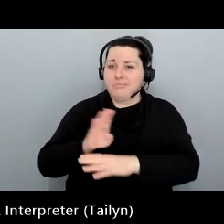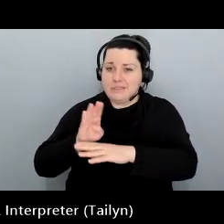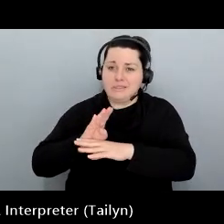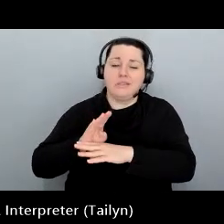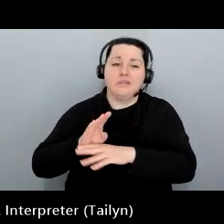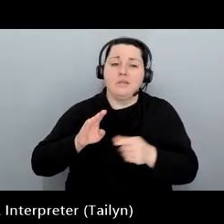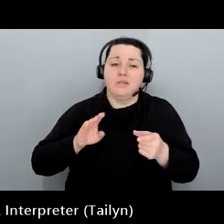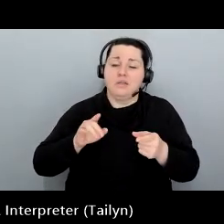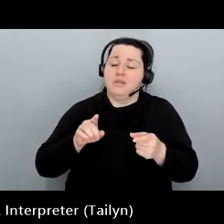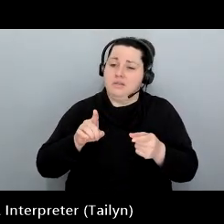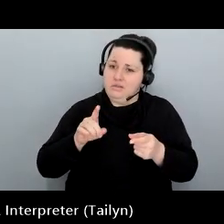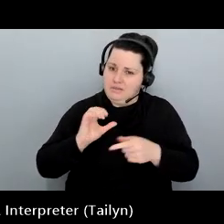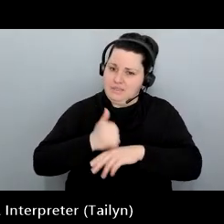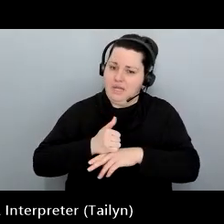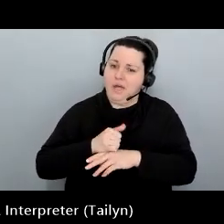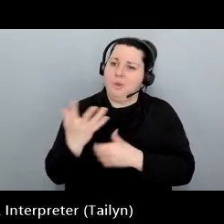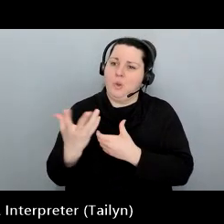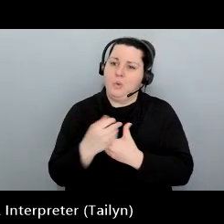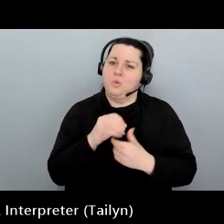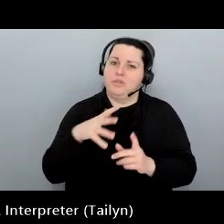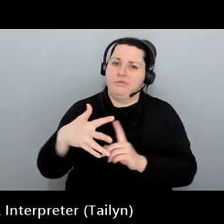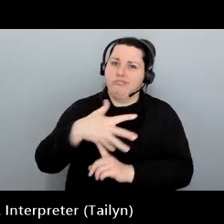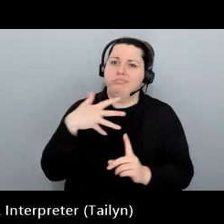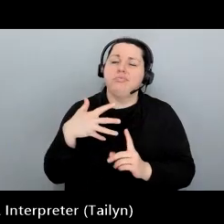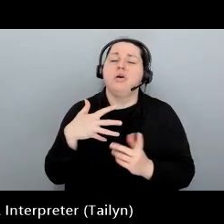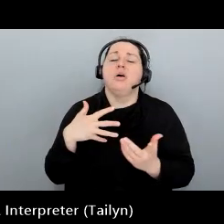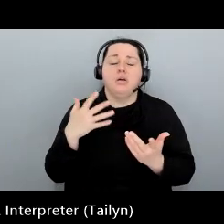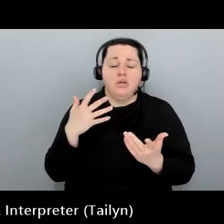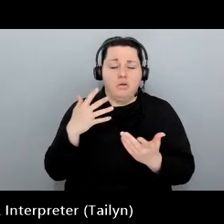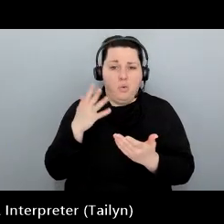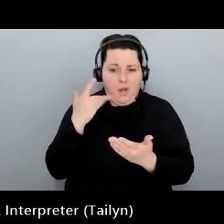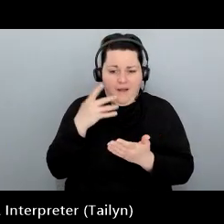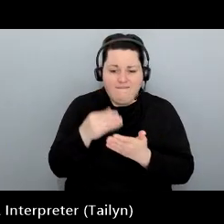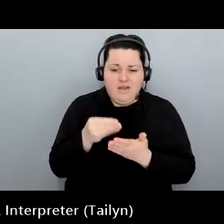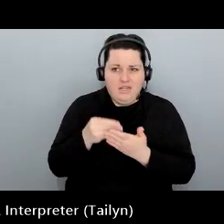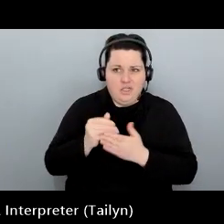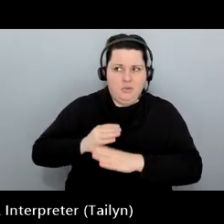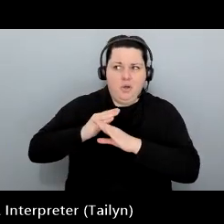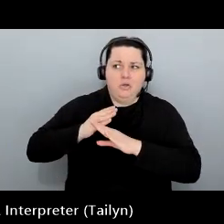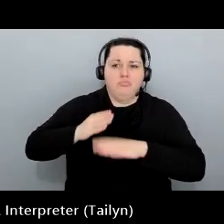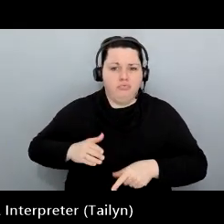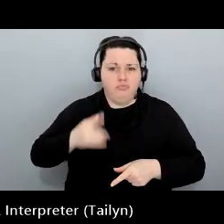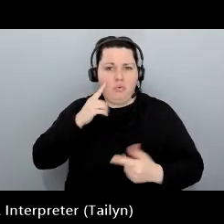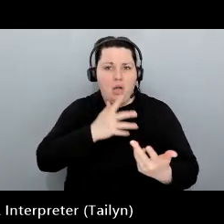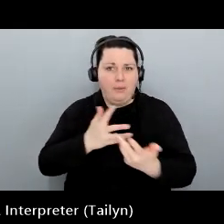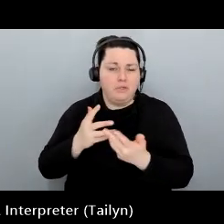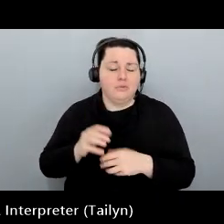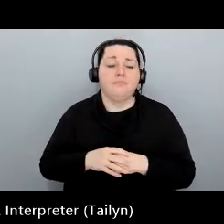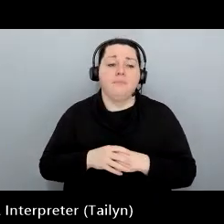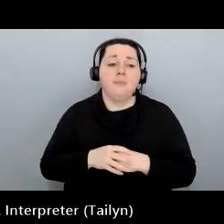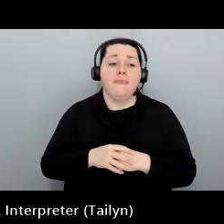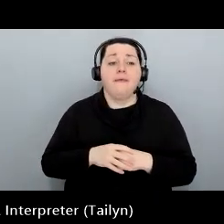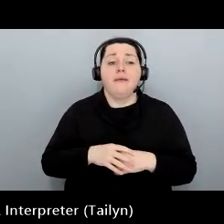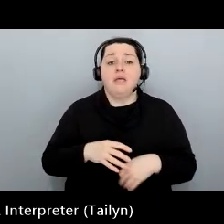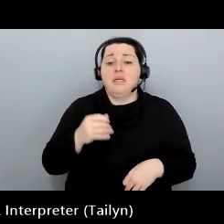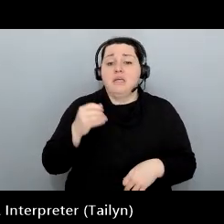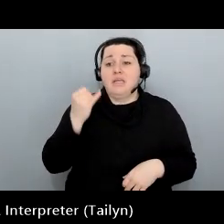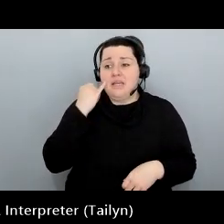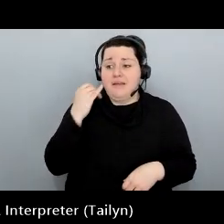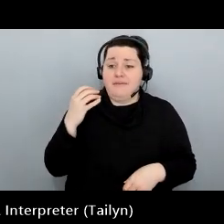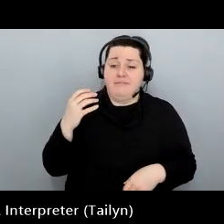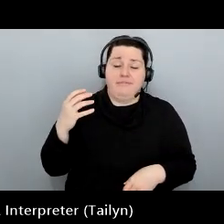inclusive workplaces by removing any sort of financial barriers to accommodations. And therefore, let's say that as an employer, you have an applicant